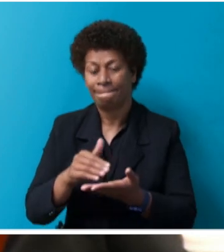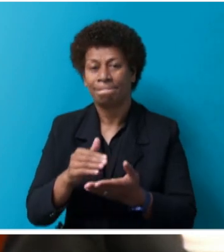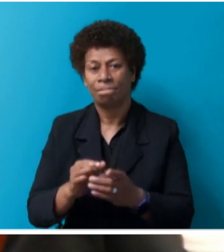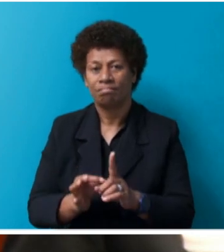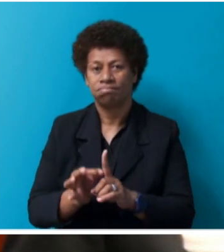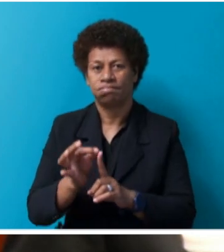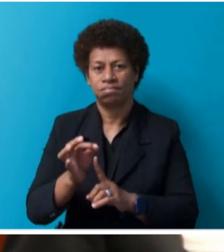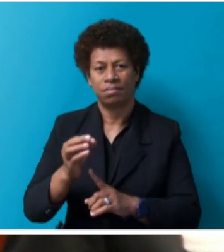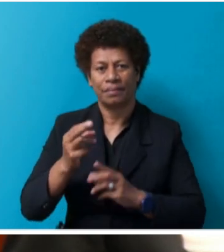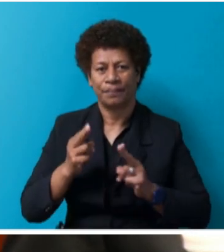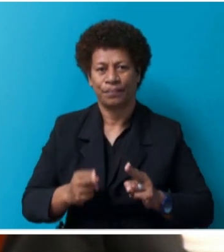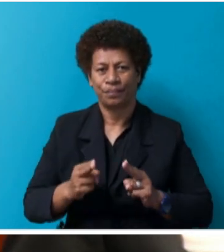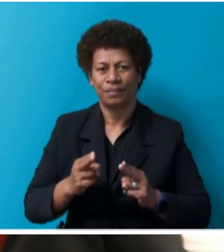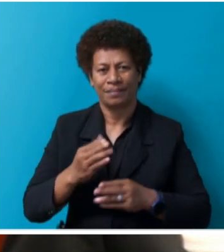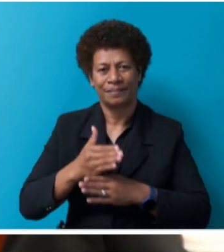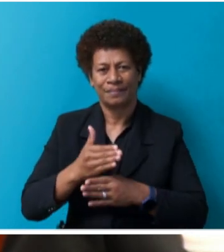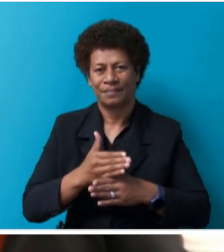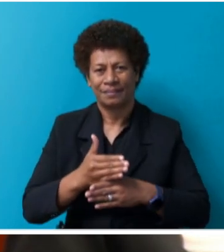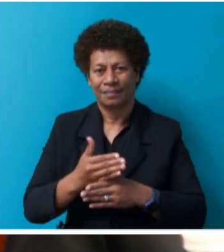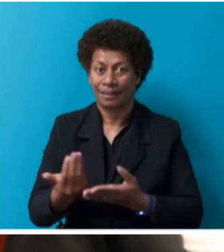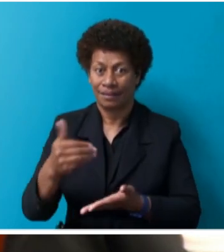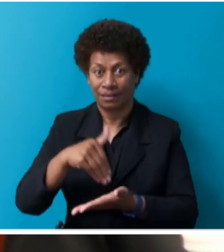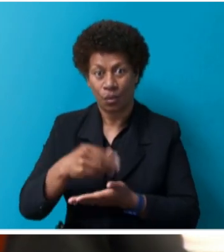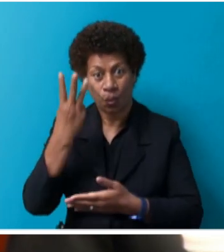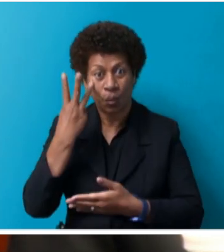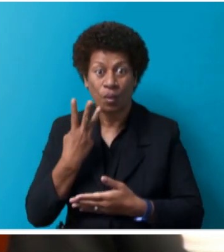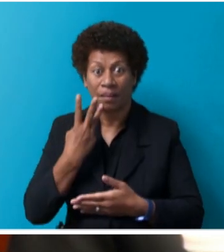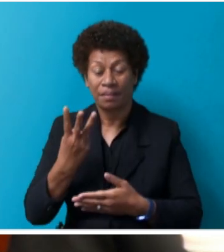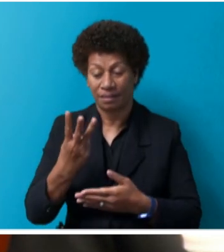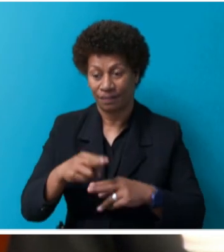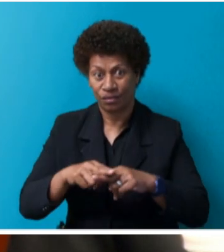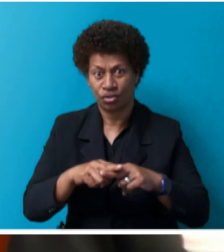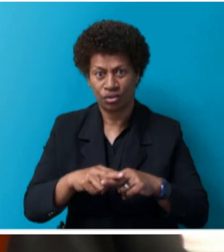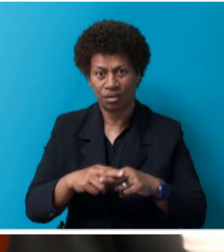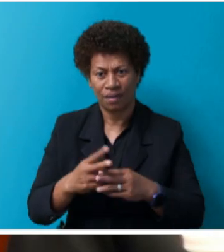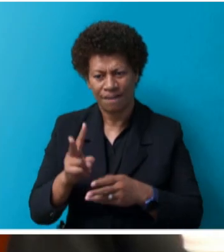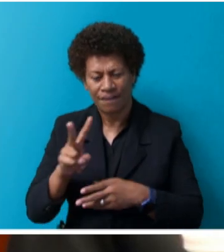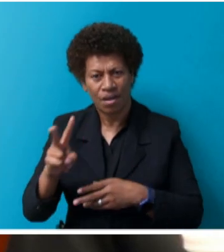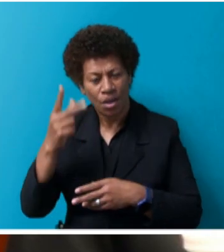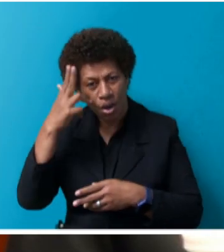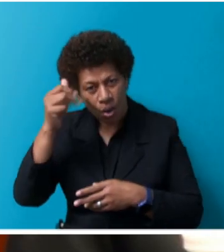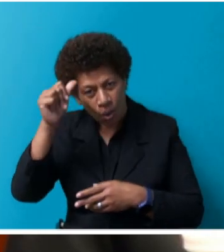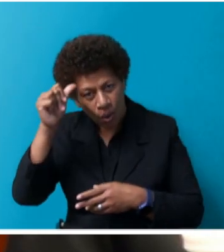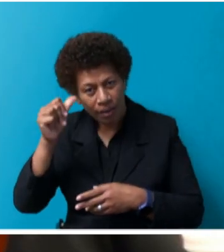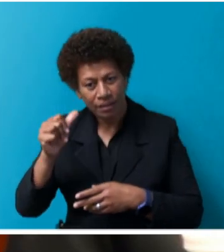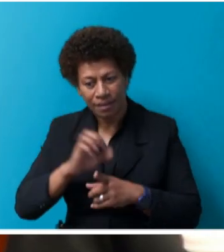capital. Additionally, women in Fiji bring invaluable knowledge in forestry and environmental